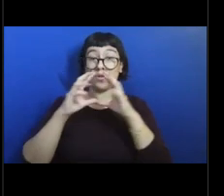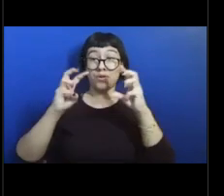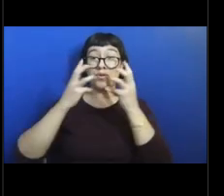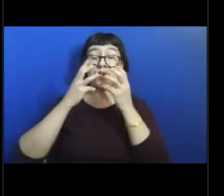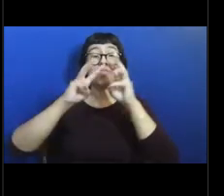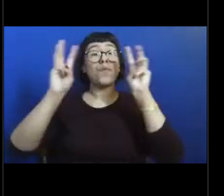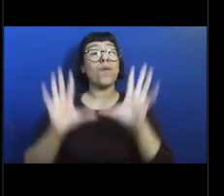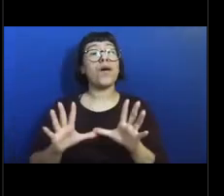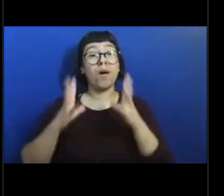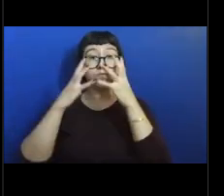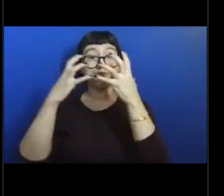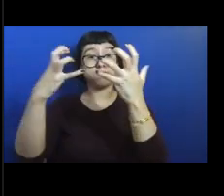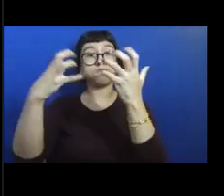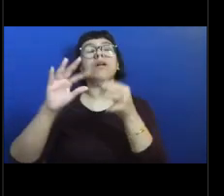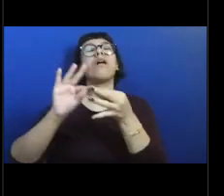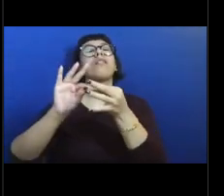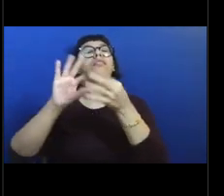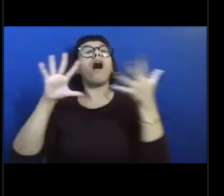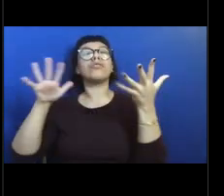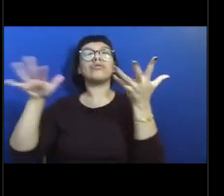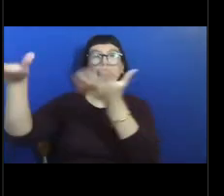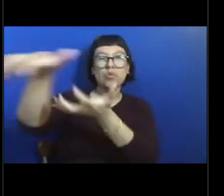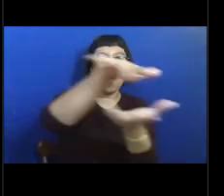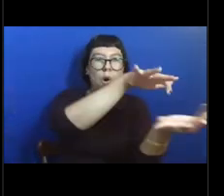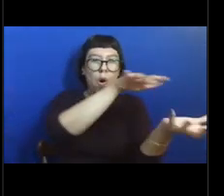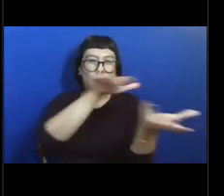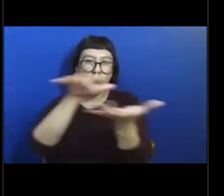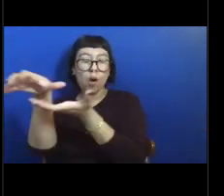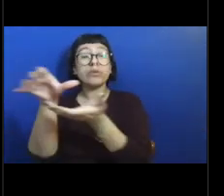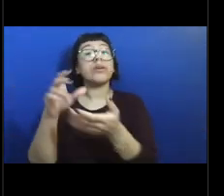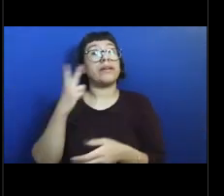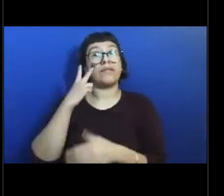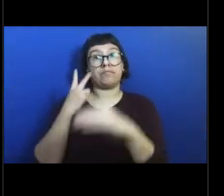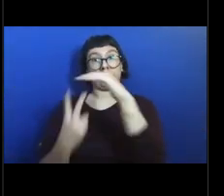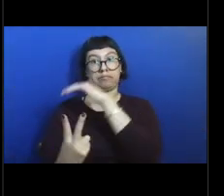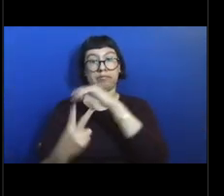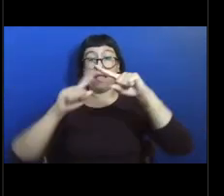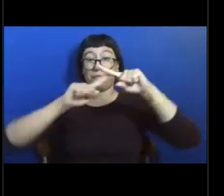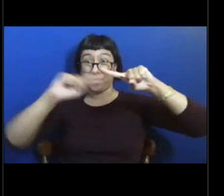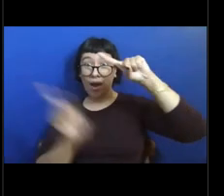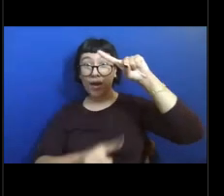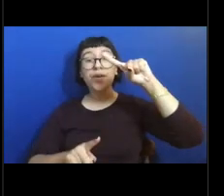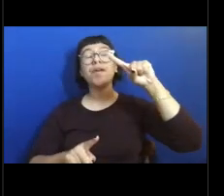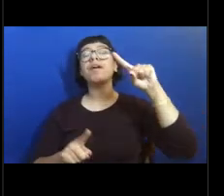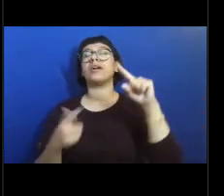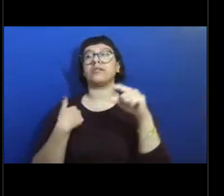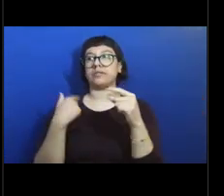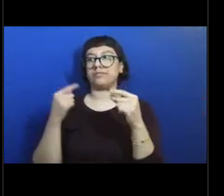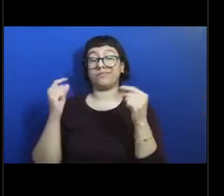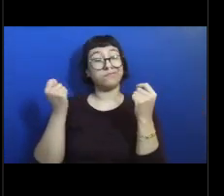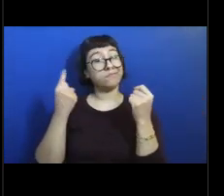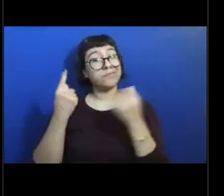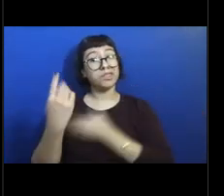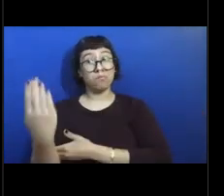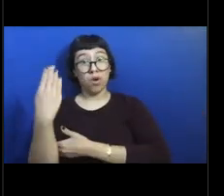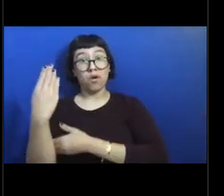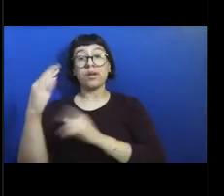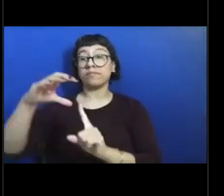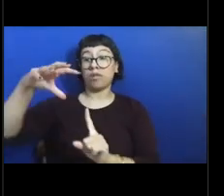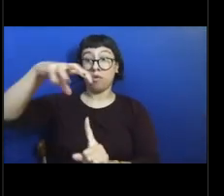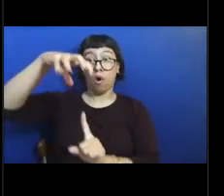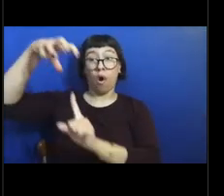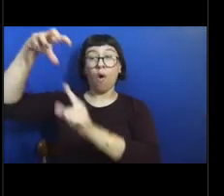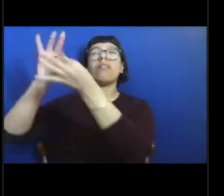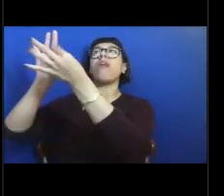us how bad the thunderstorms are going to be. So if we're expecting thunderstorms today and we launch weather balloons this morning, that weather balloon will be